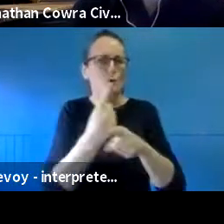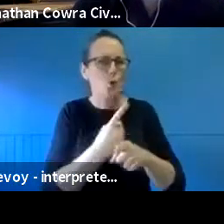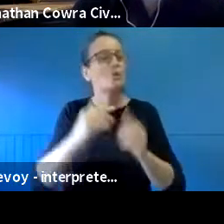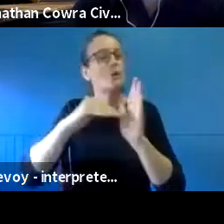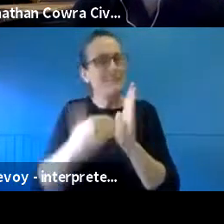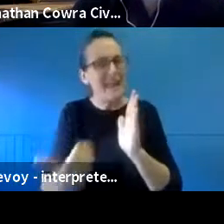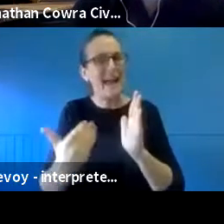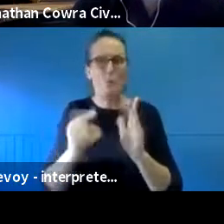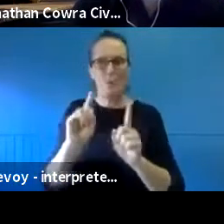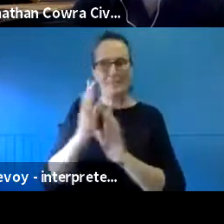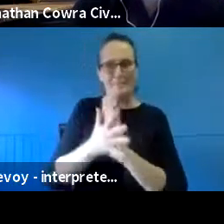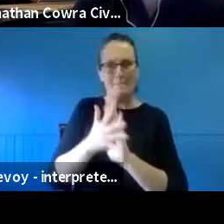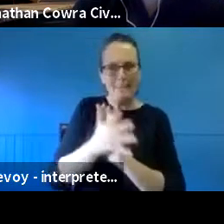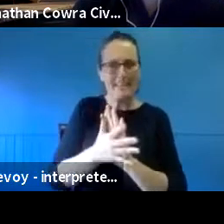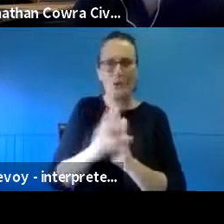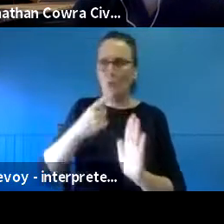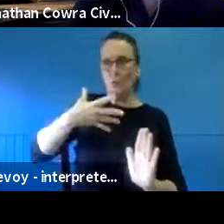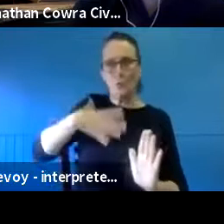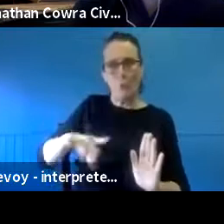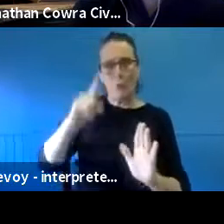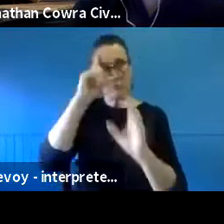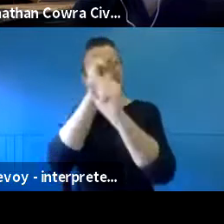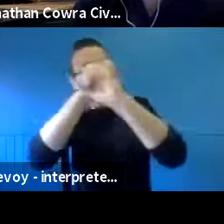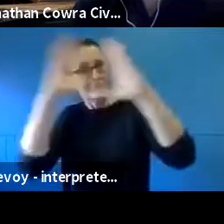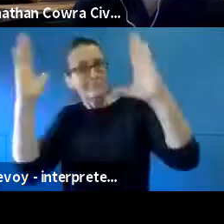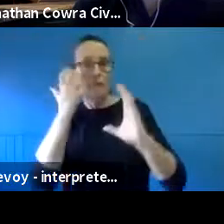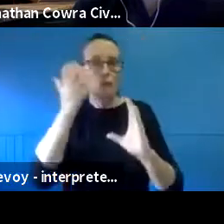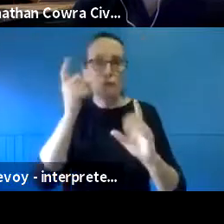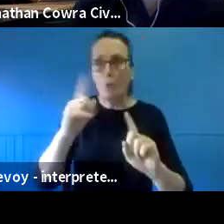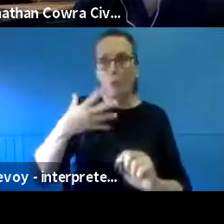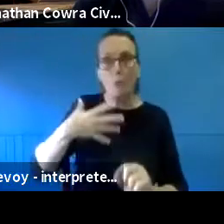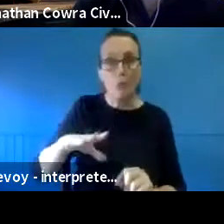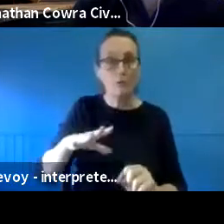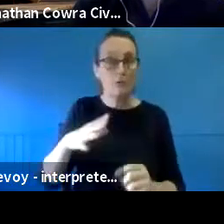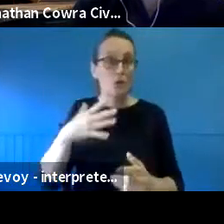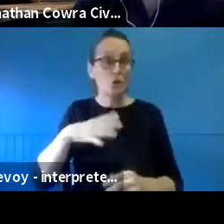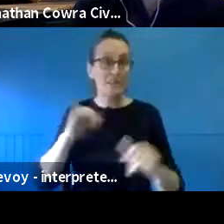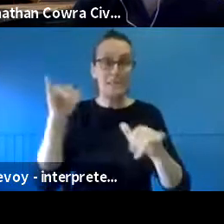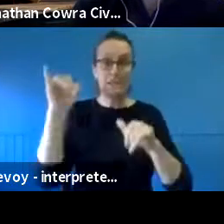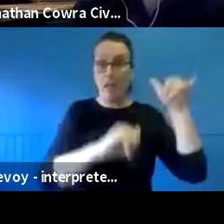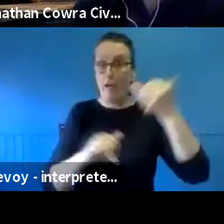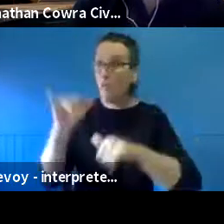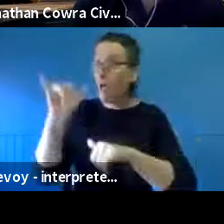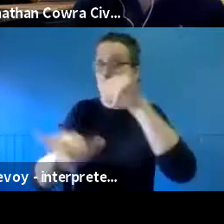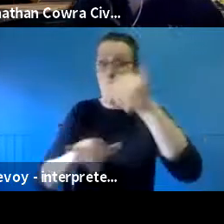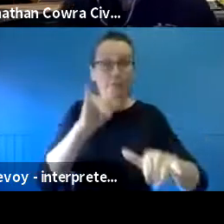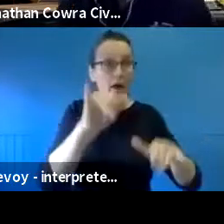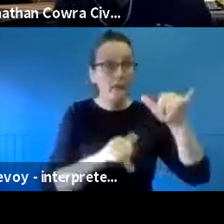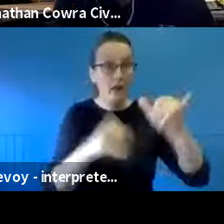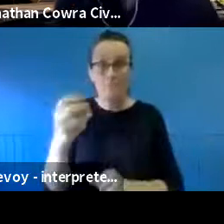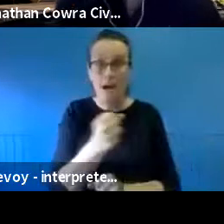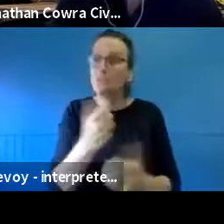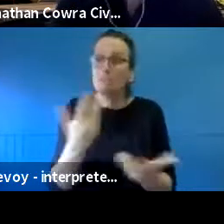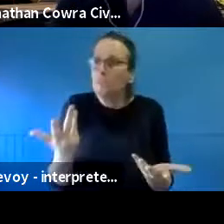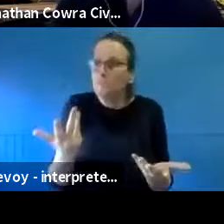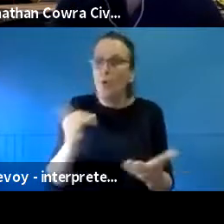well, what do we want that pre-COVID world to look like? Do we need to fly everywhere to do everything? You know, can we start building